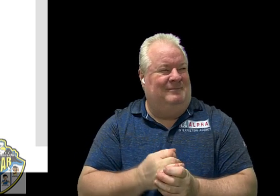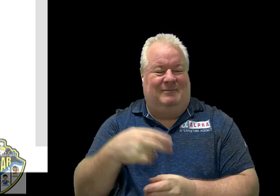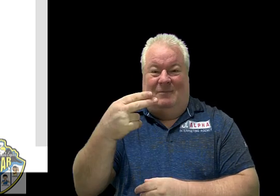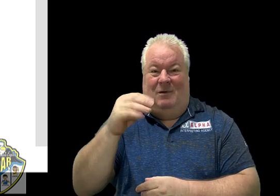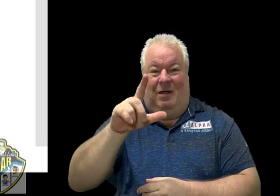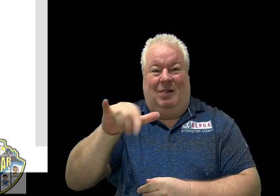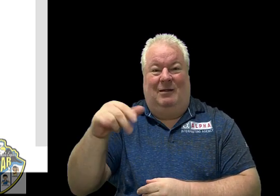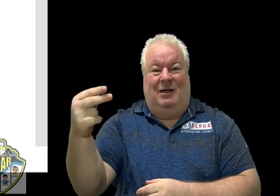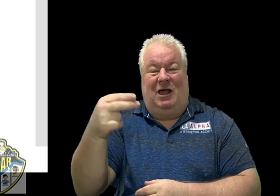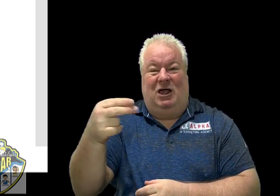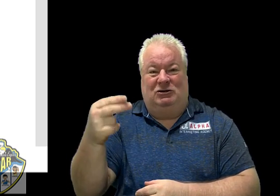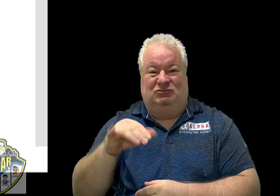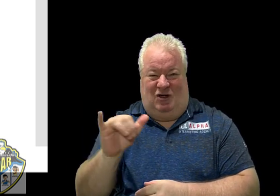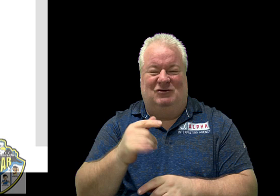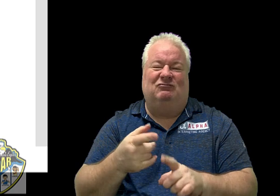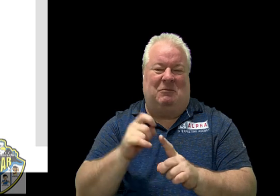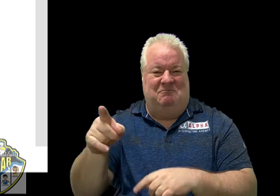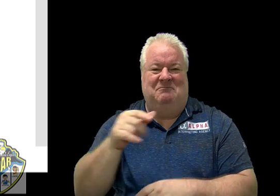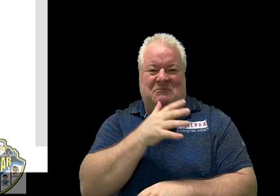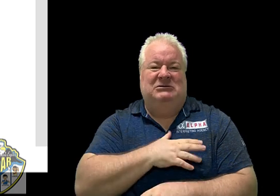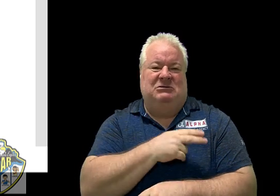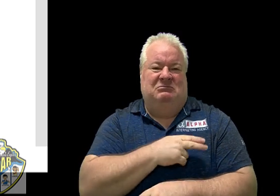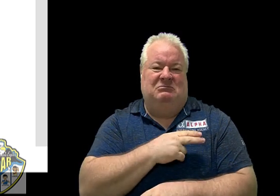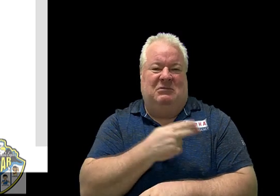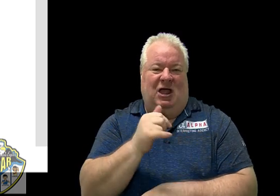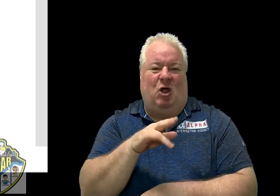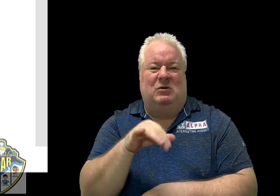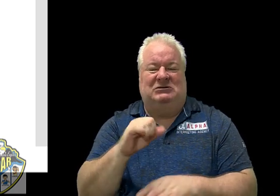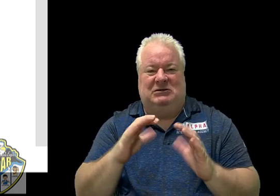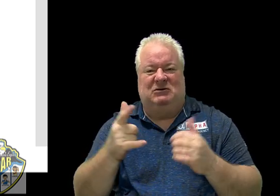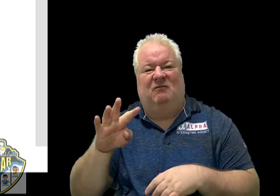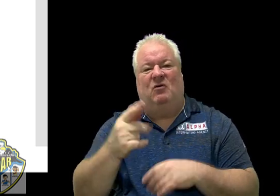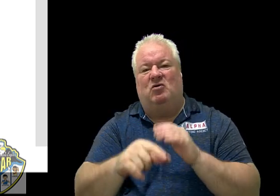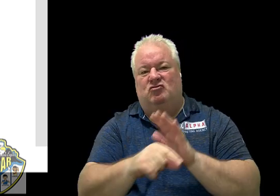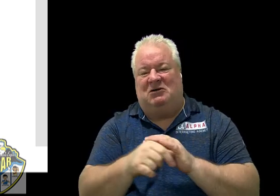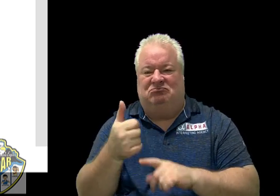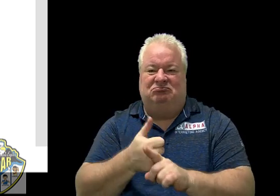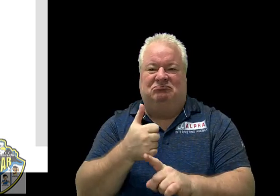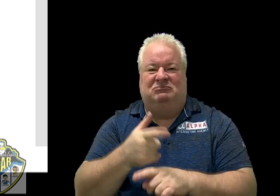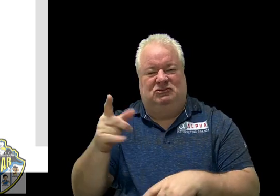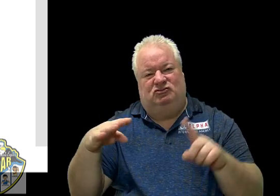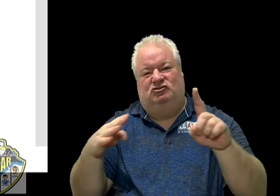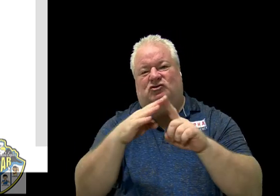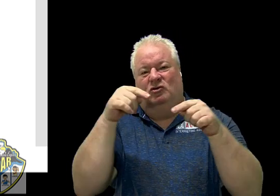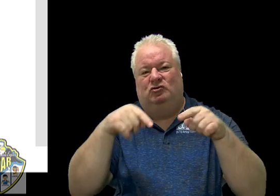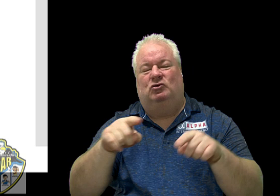Holly H. Also from Mrs. Harris's class, fourth grade, soaring on